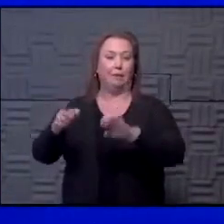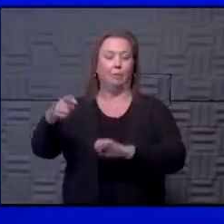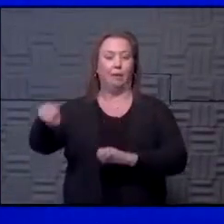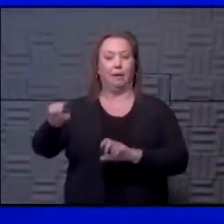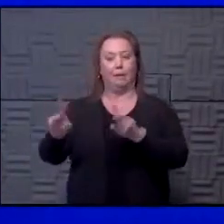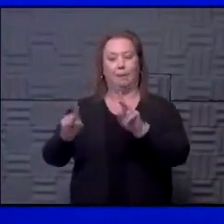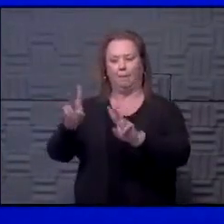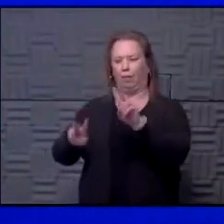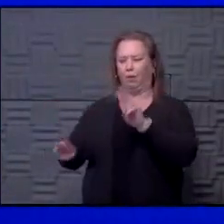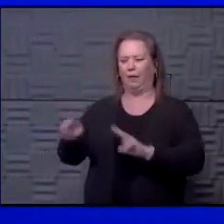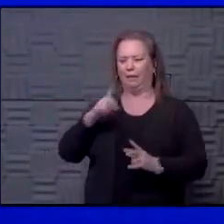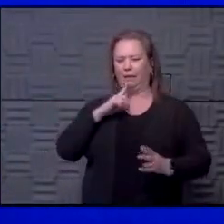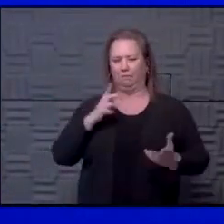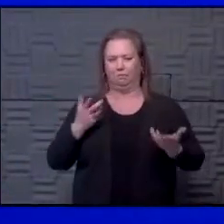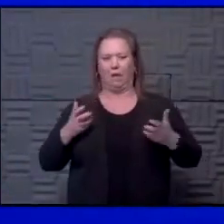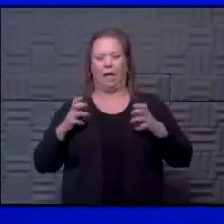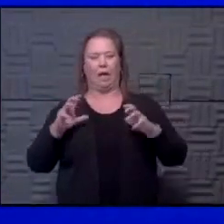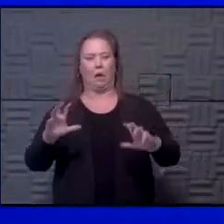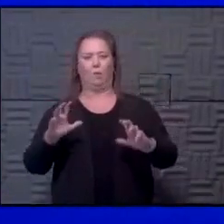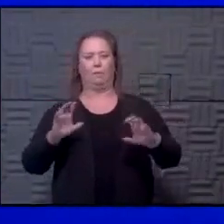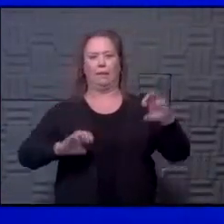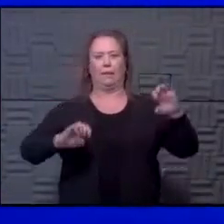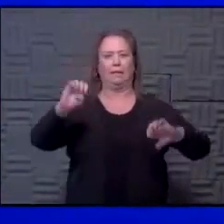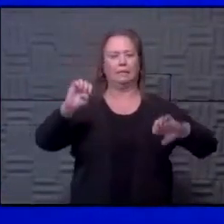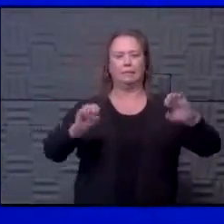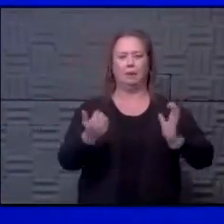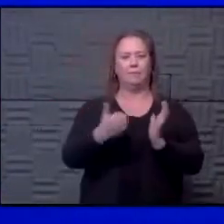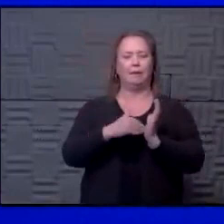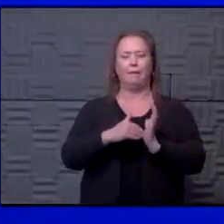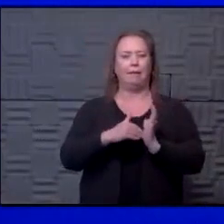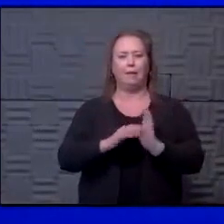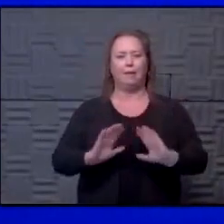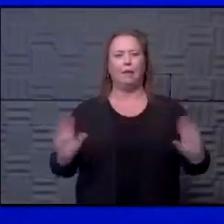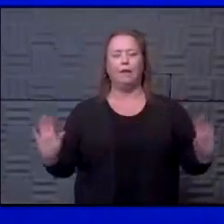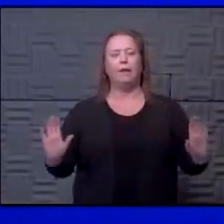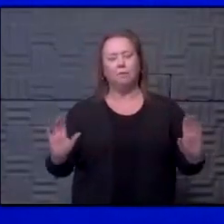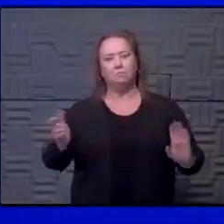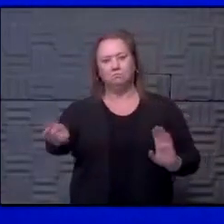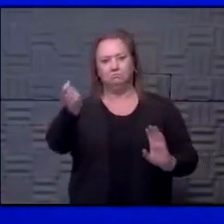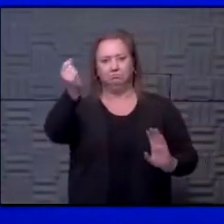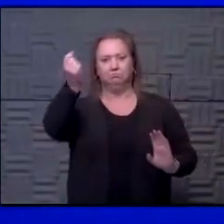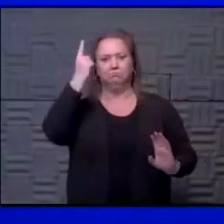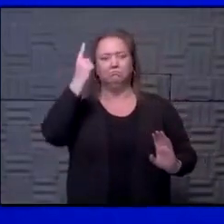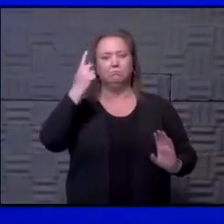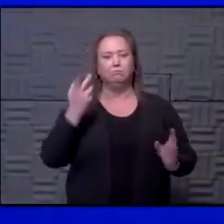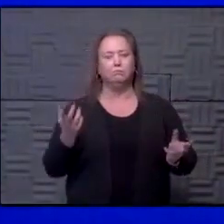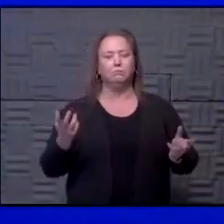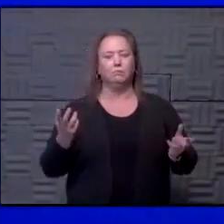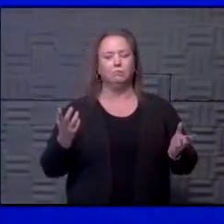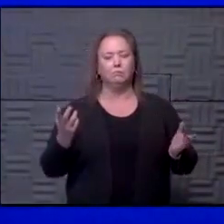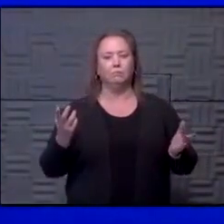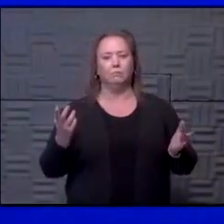people look at that and they say, gosh, I don't want to be experimented on again, and fully